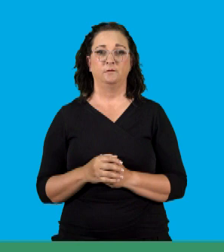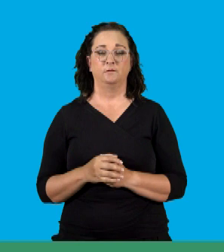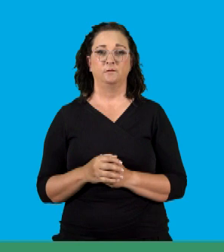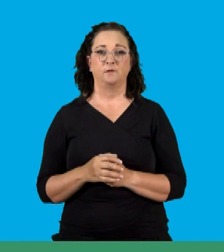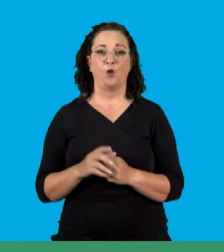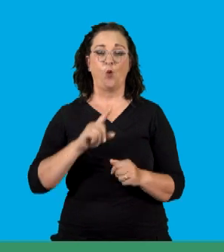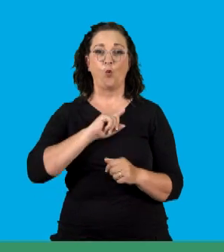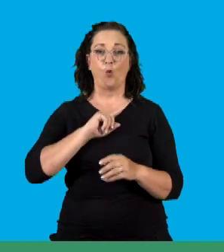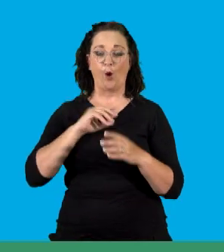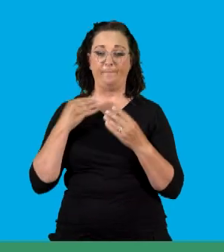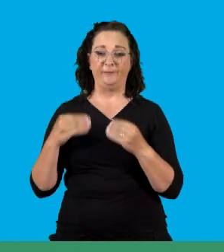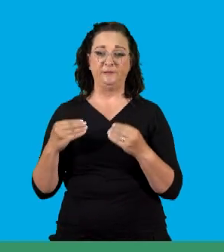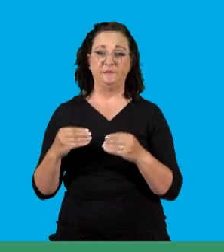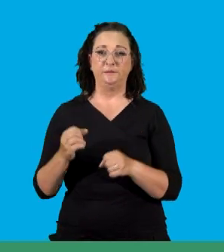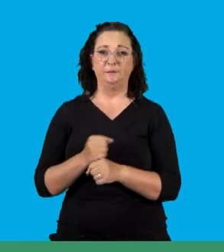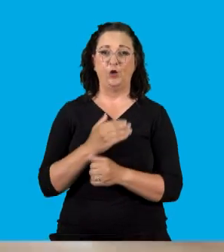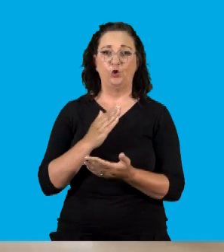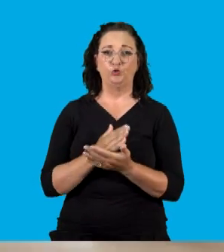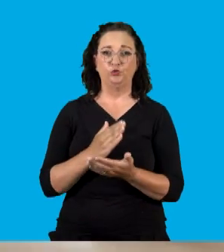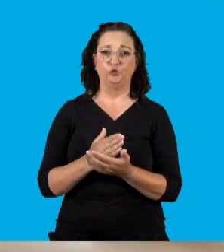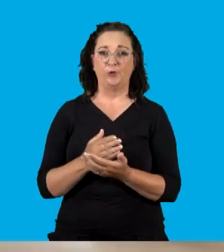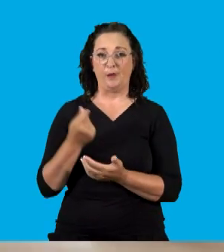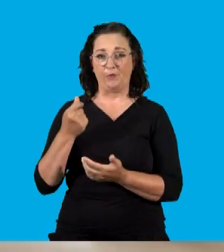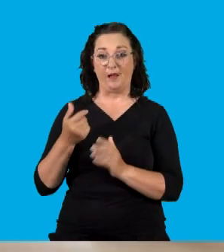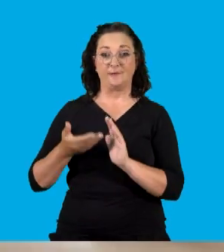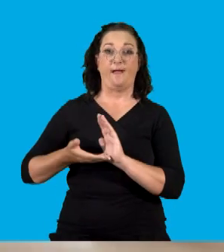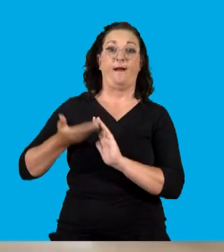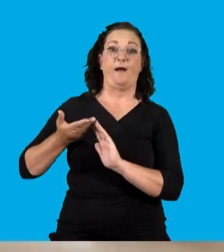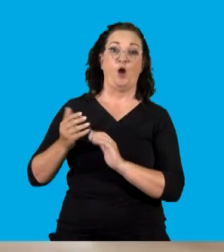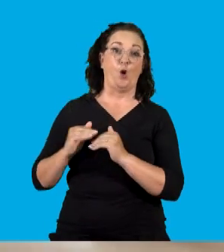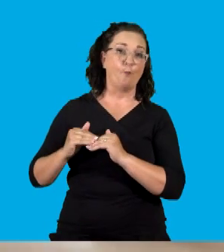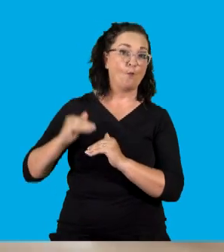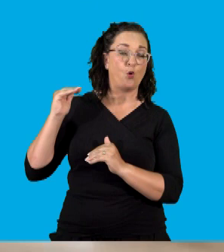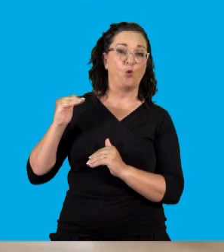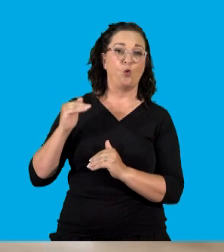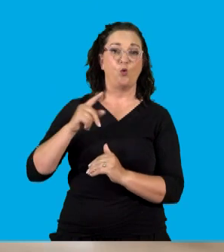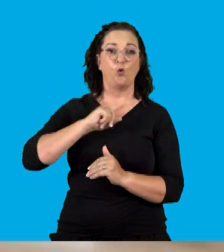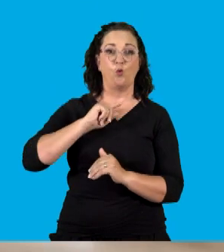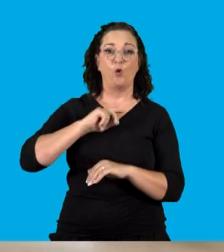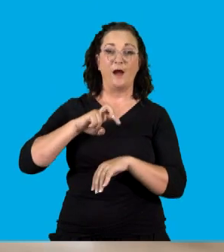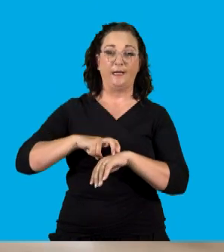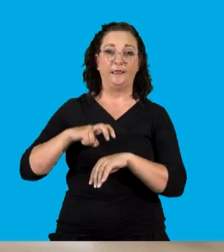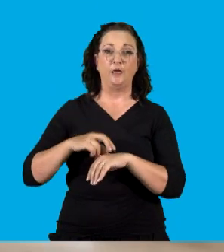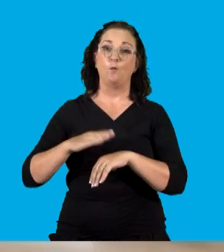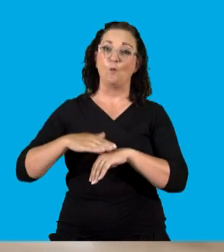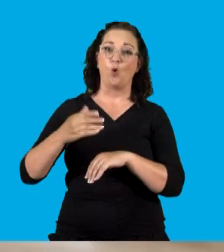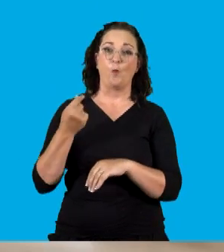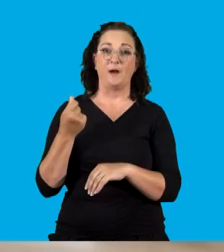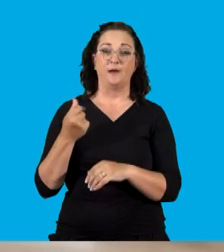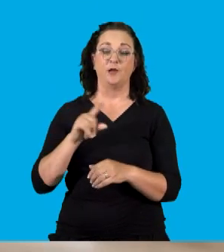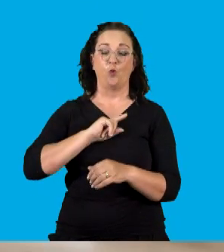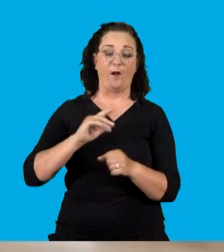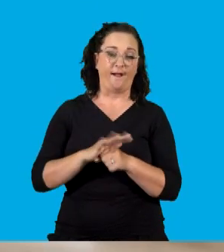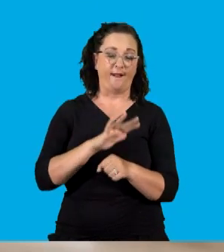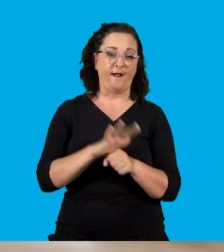are going to do what? To make sure that they charge a bit more higher of the original products that they are selling, so as